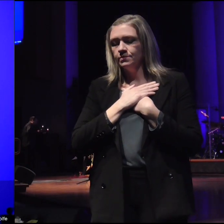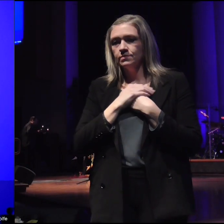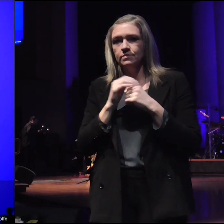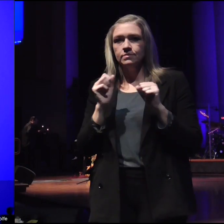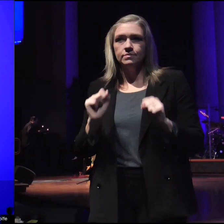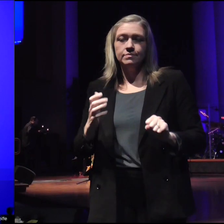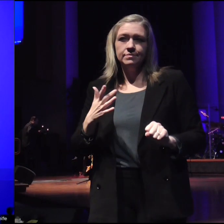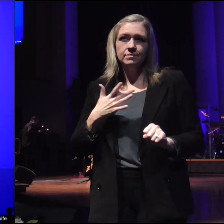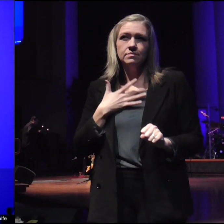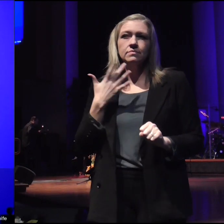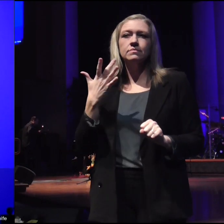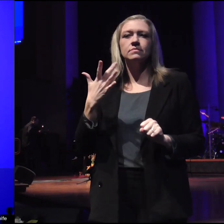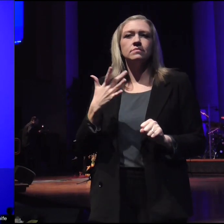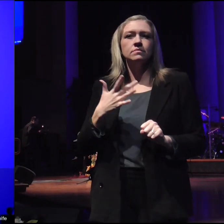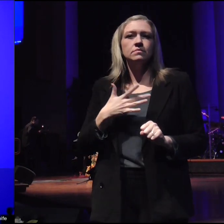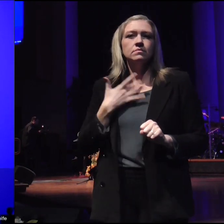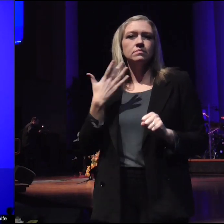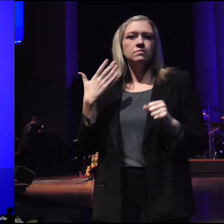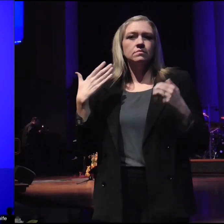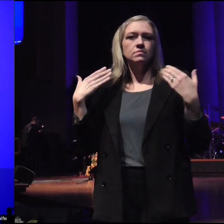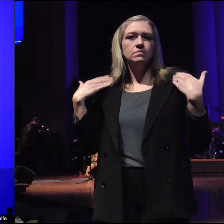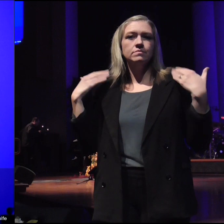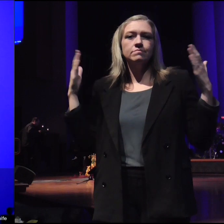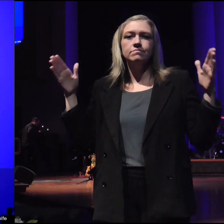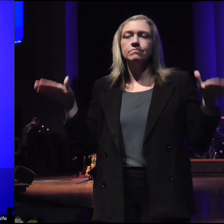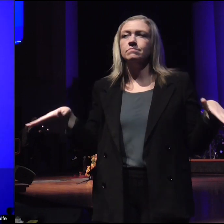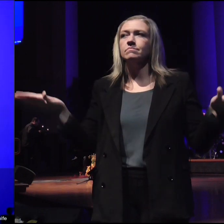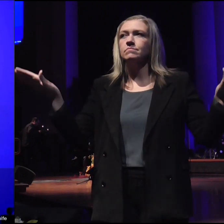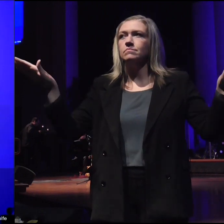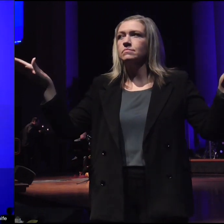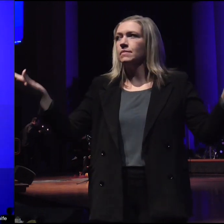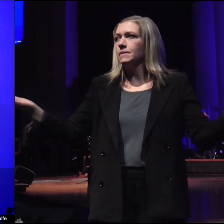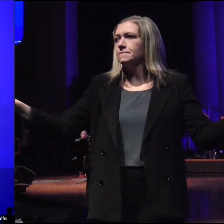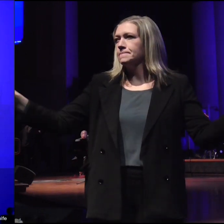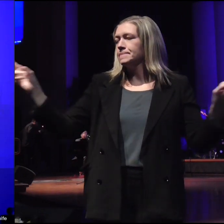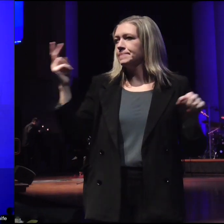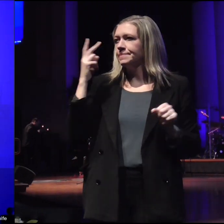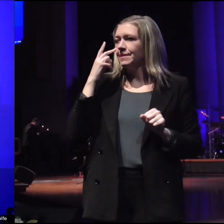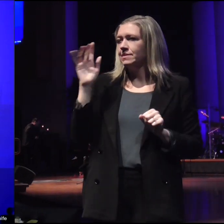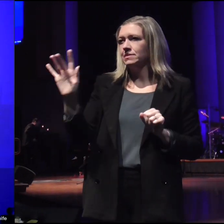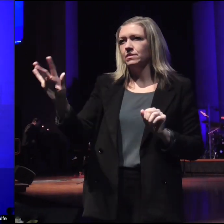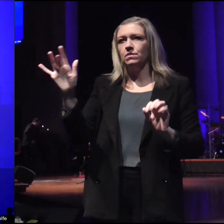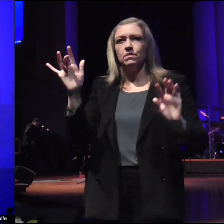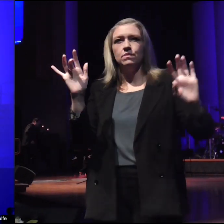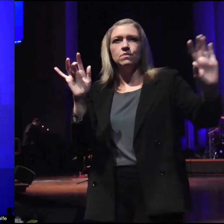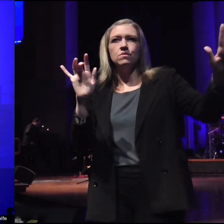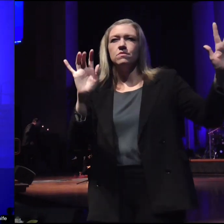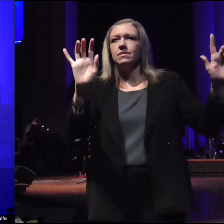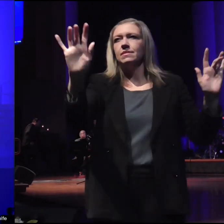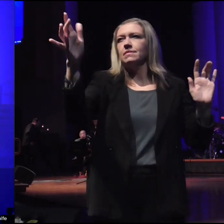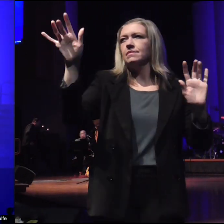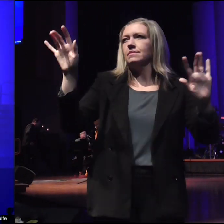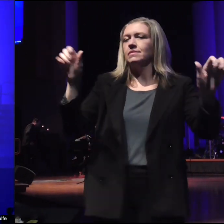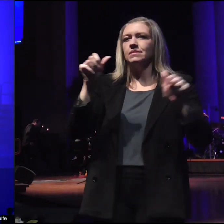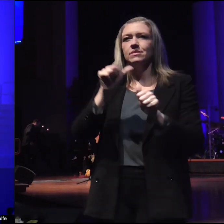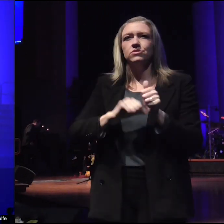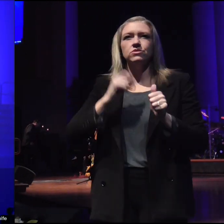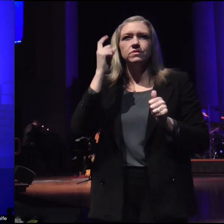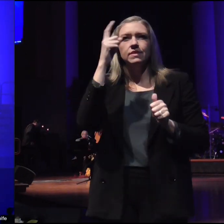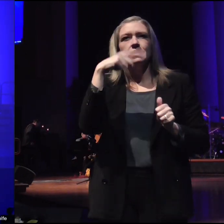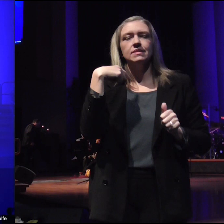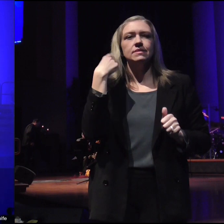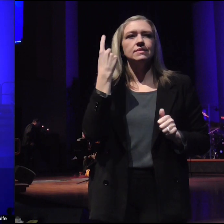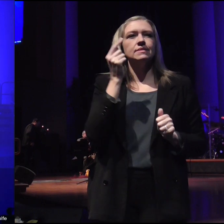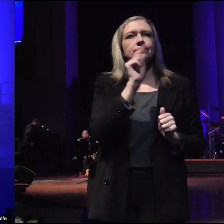grace. I can hear the brush of angel wings. I see glory on